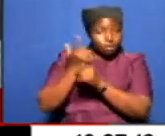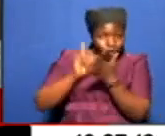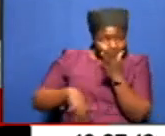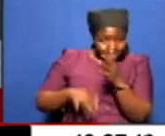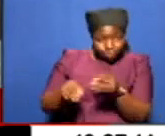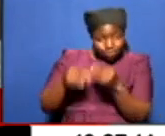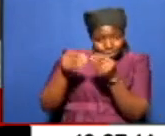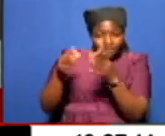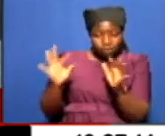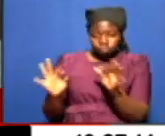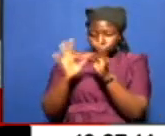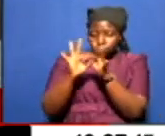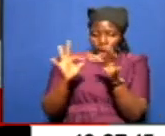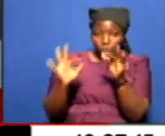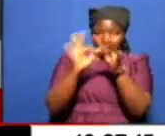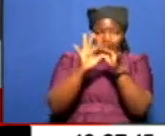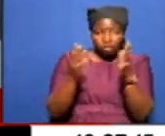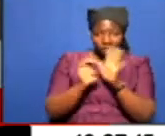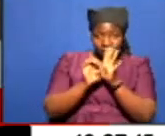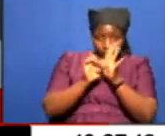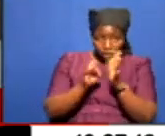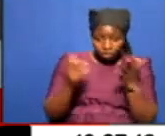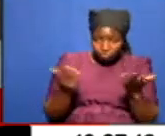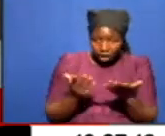linkages mm-hmm. where, for instance,